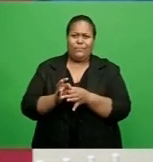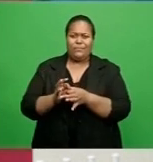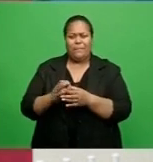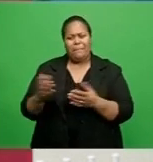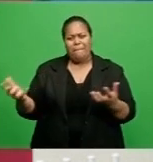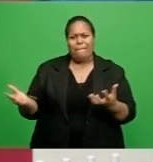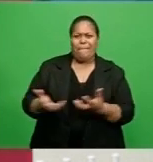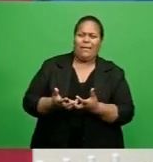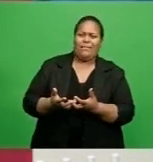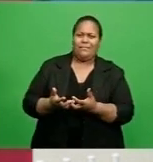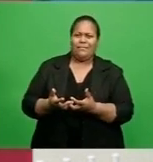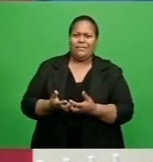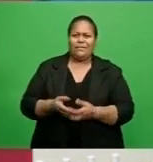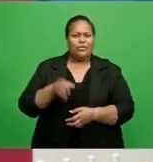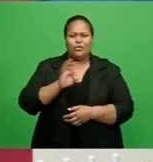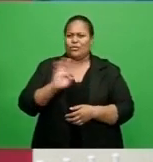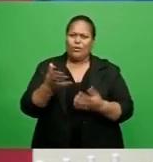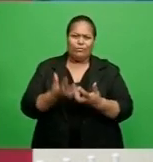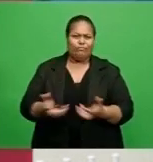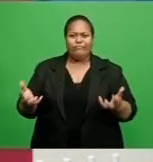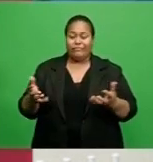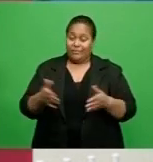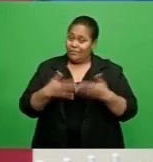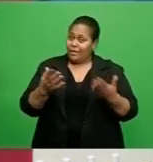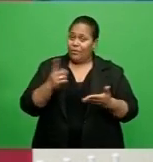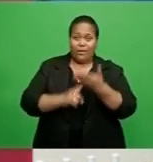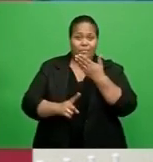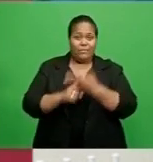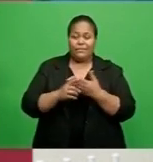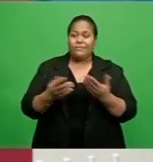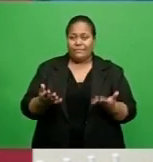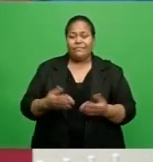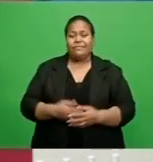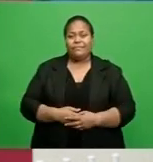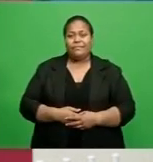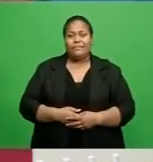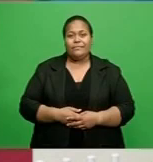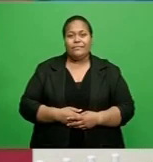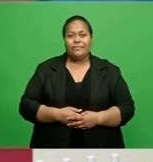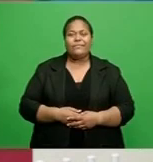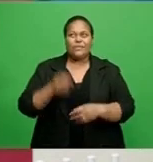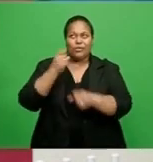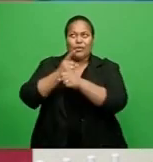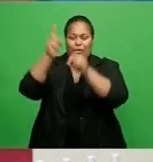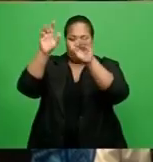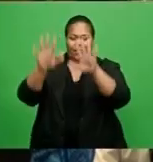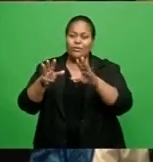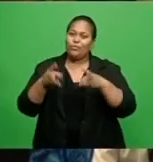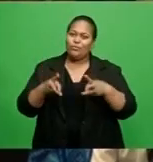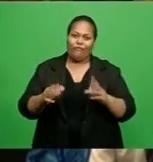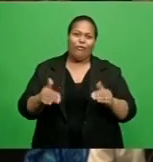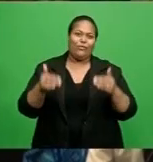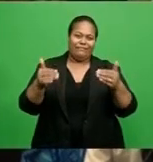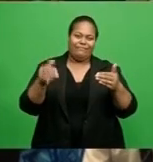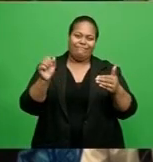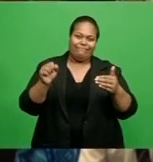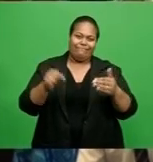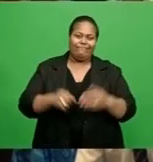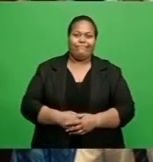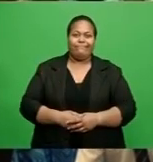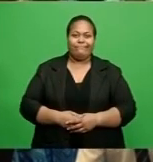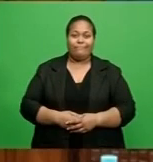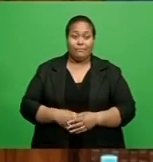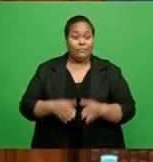it doesn't split, and it has happened. And I think that has come with God's blessings, and that is the way forward. Nawaikula is up again